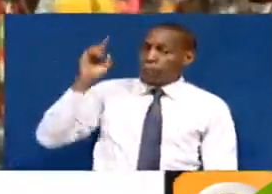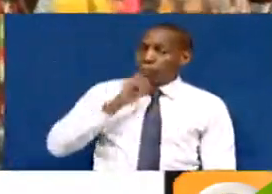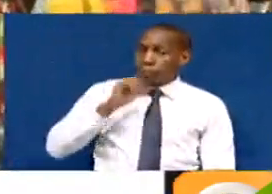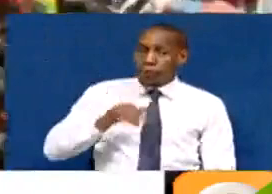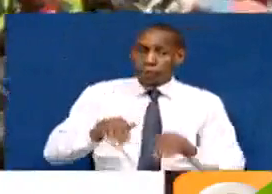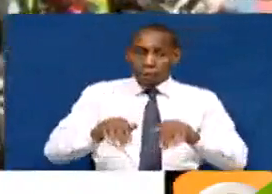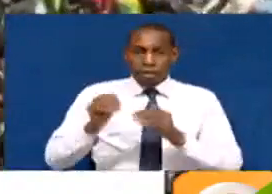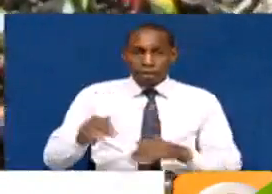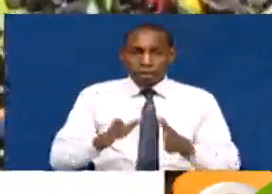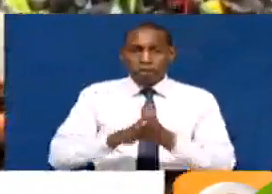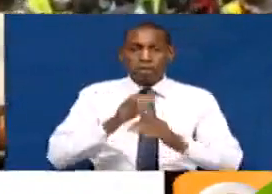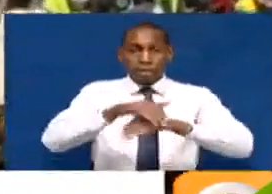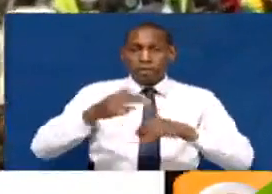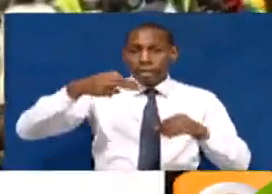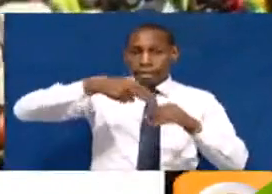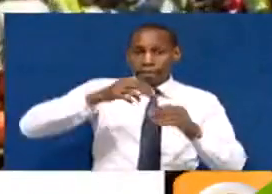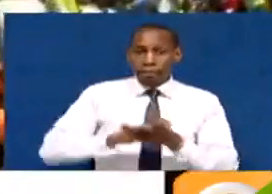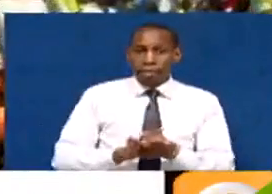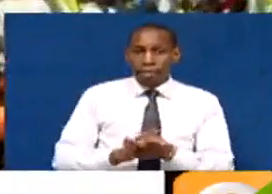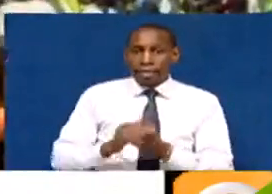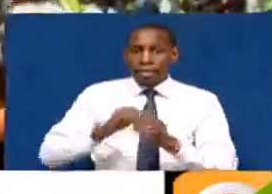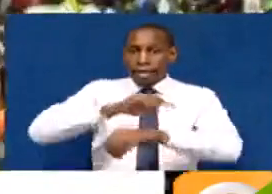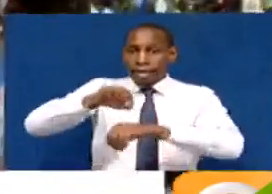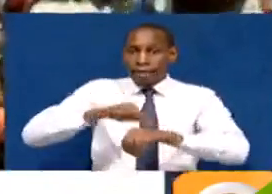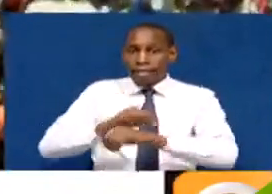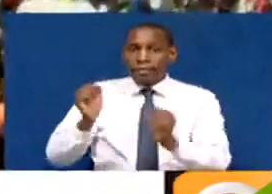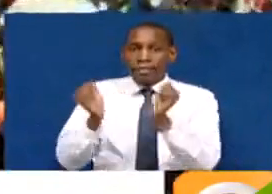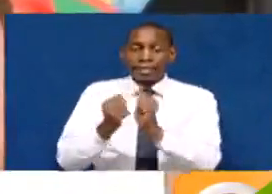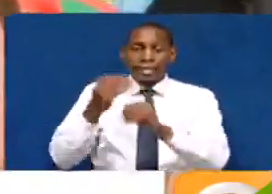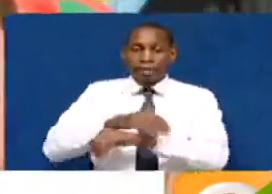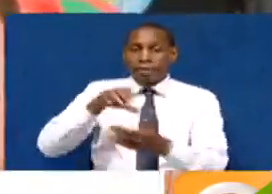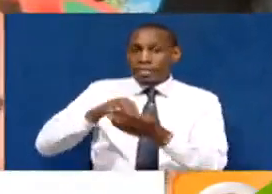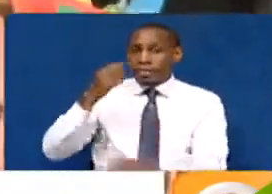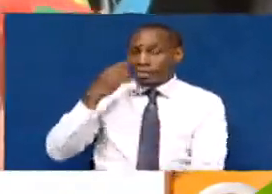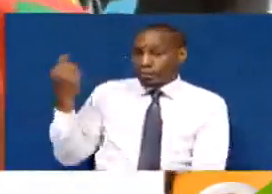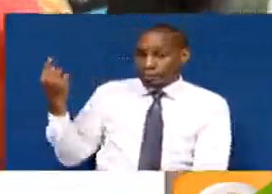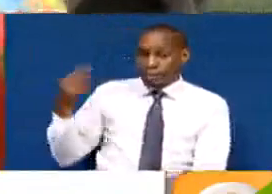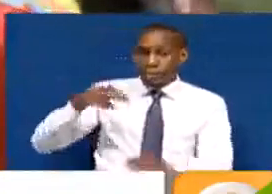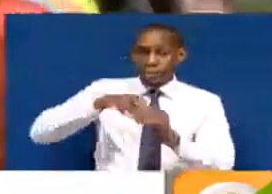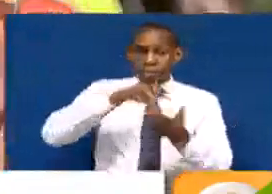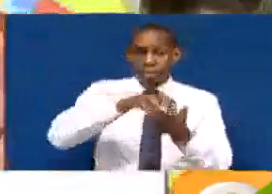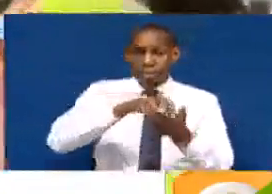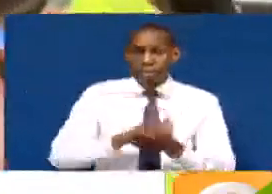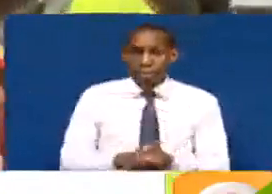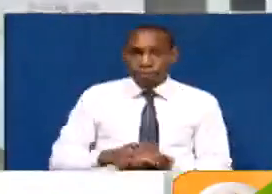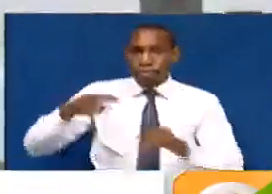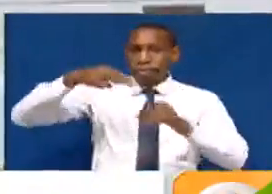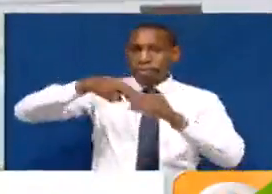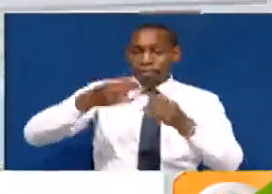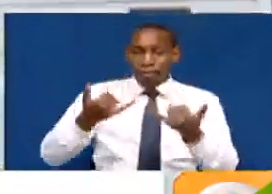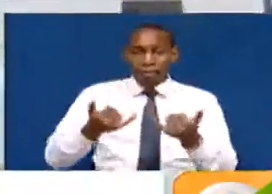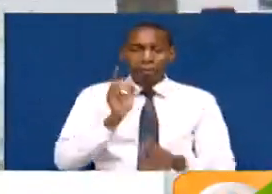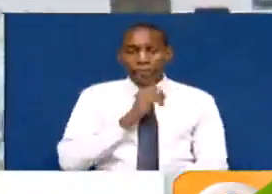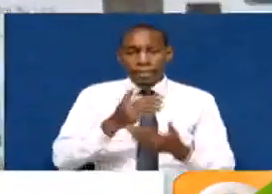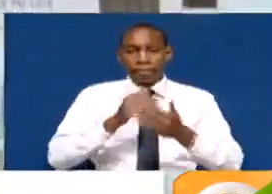waiting for their turn to get some fuel. For more than 10 hours, this has been the situation at this petrol station. The fuel, however,